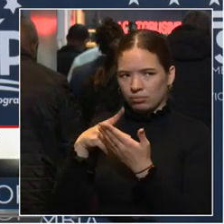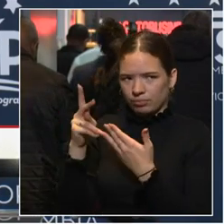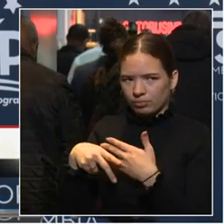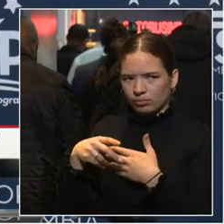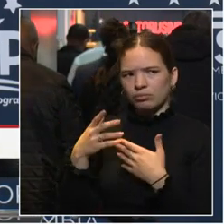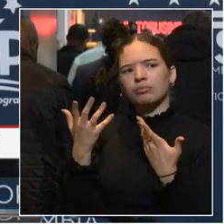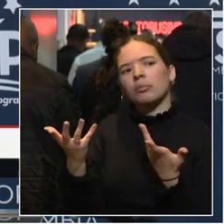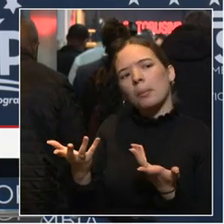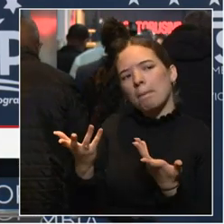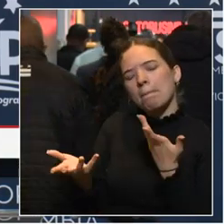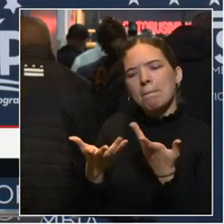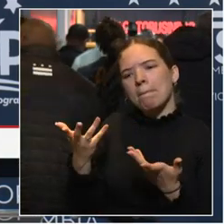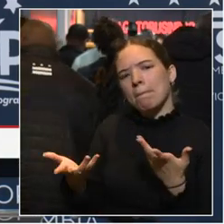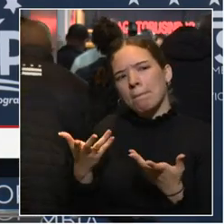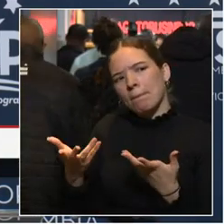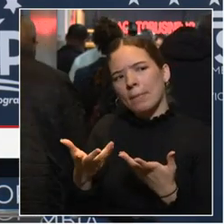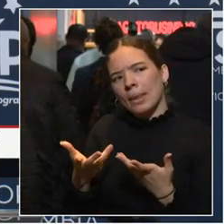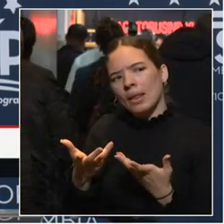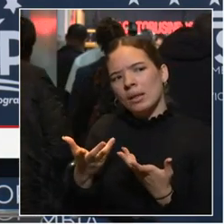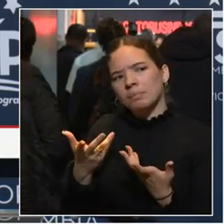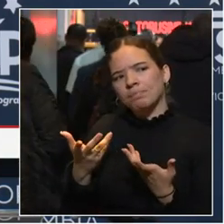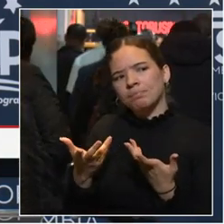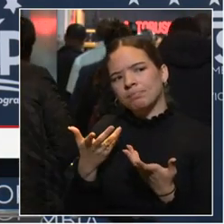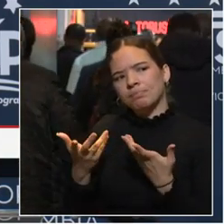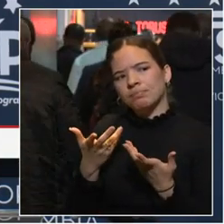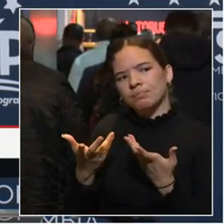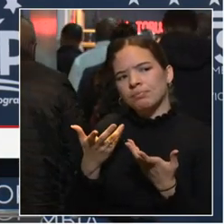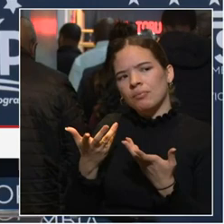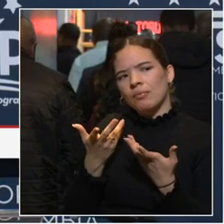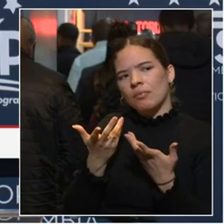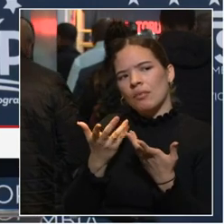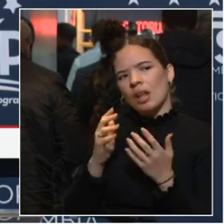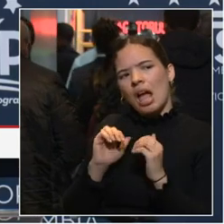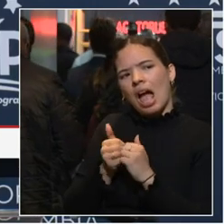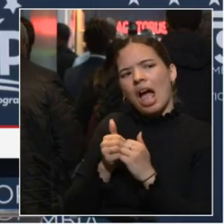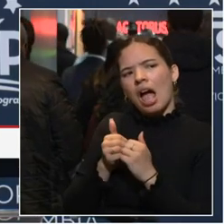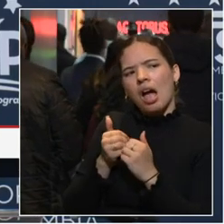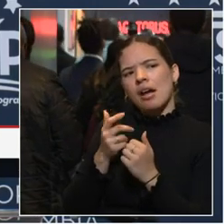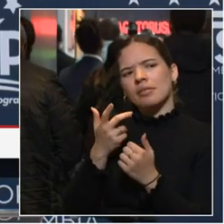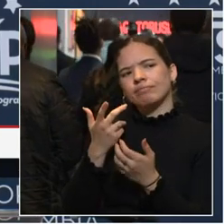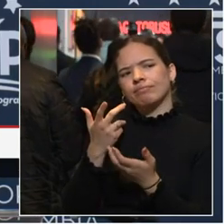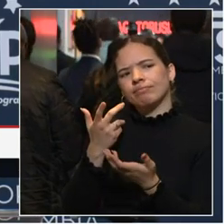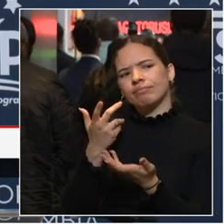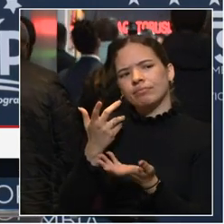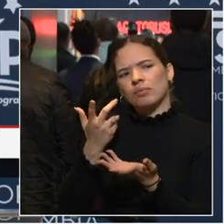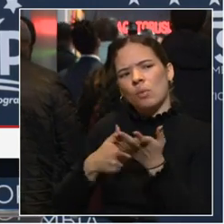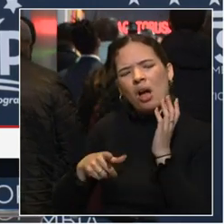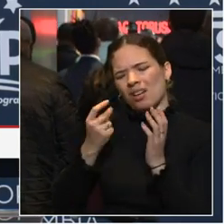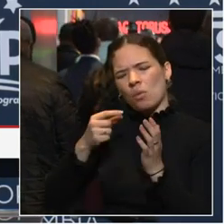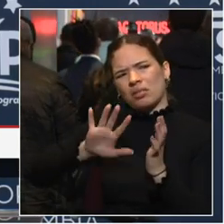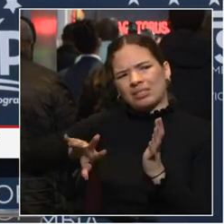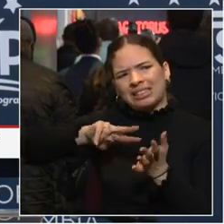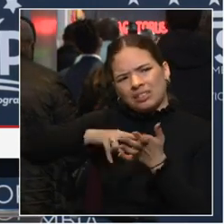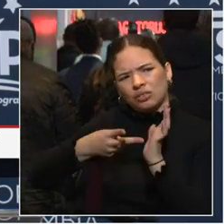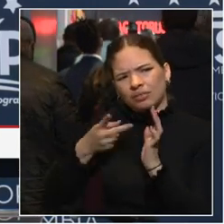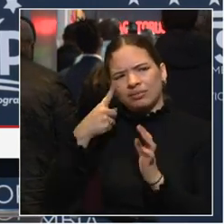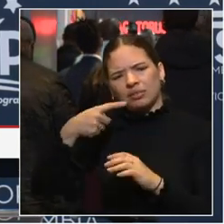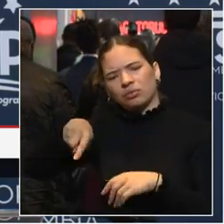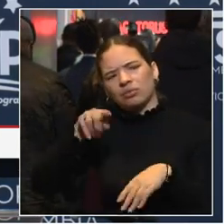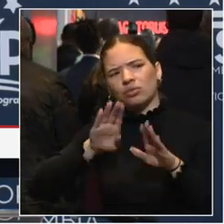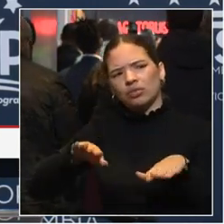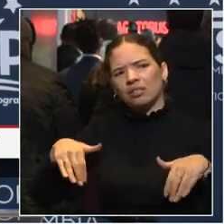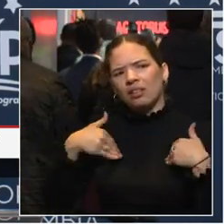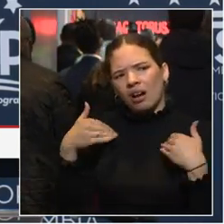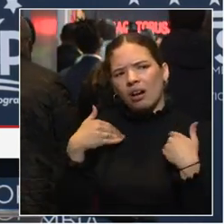to help some of the work sites understand that the purpose of the young people to be there is not just to work, but to learn to